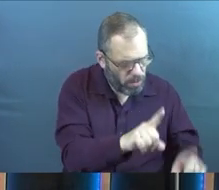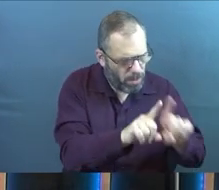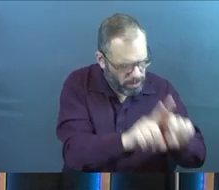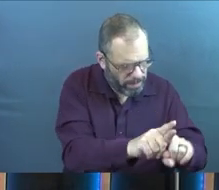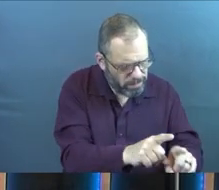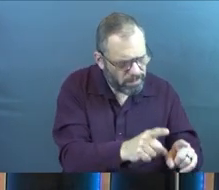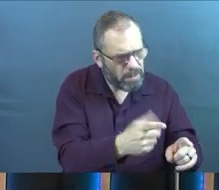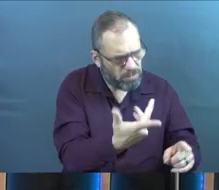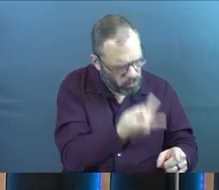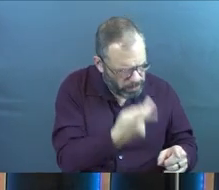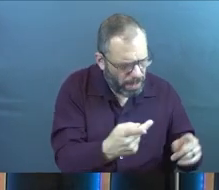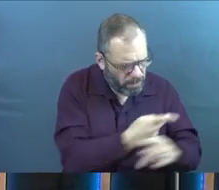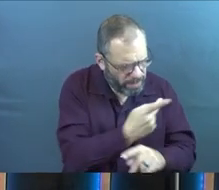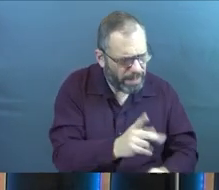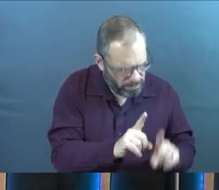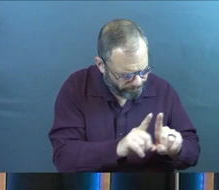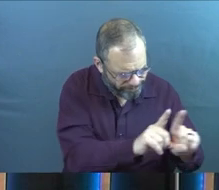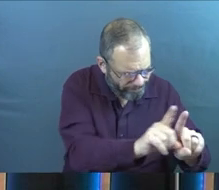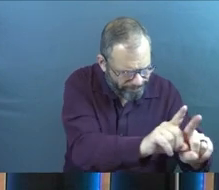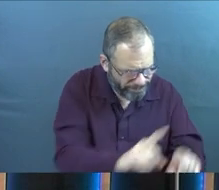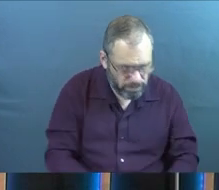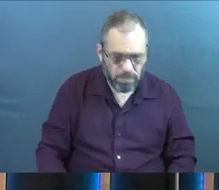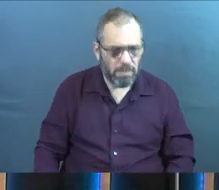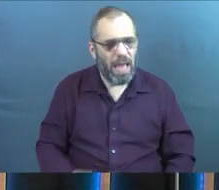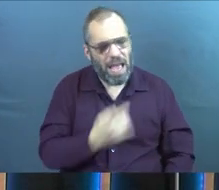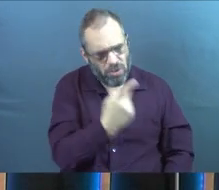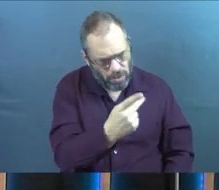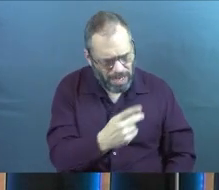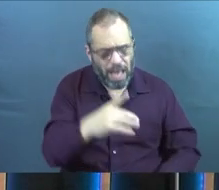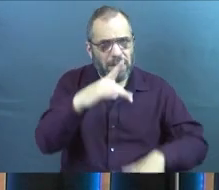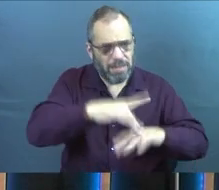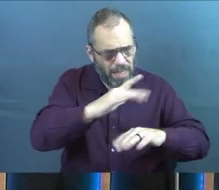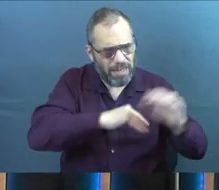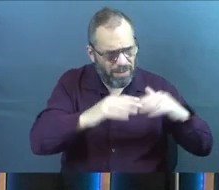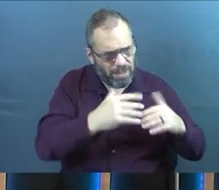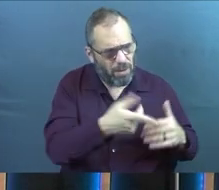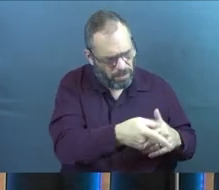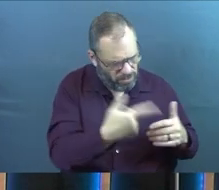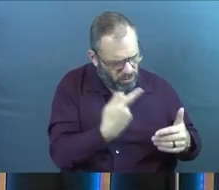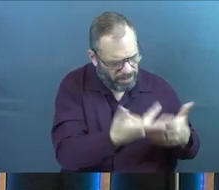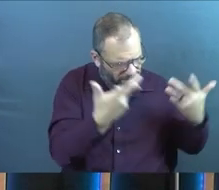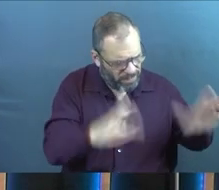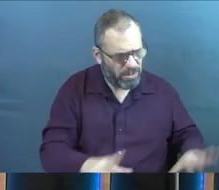right here with you every step of the race. And one day we'll get there and say, we did it.